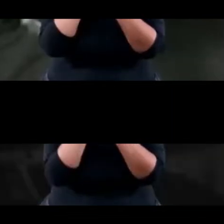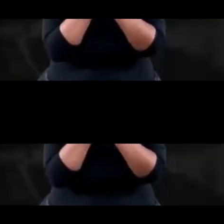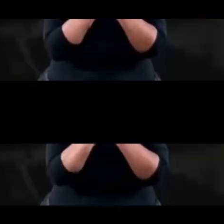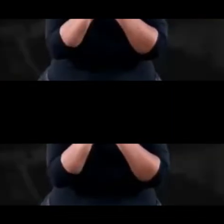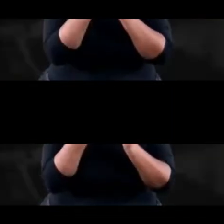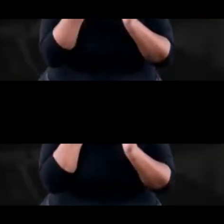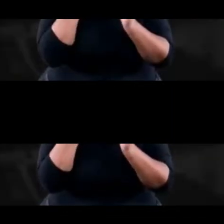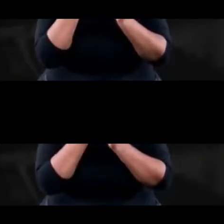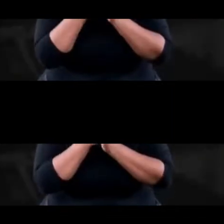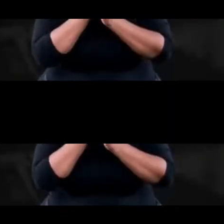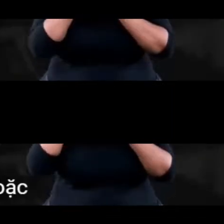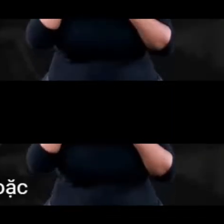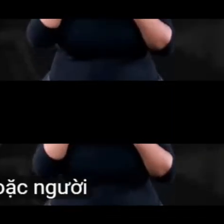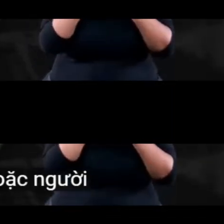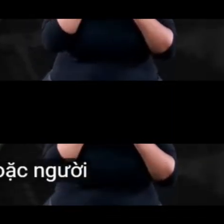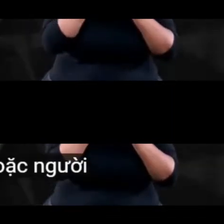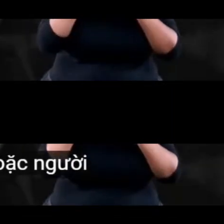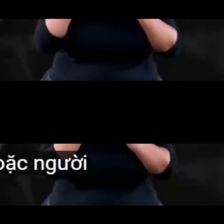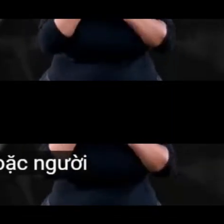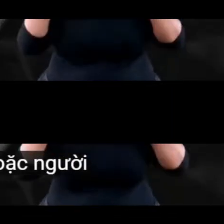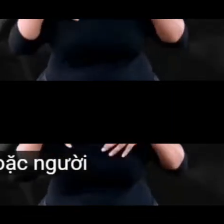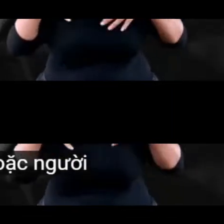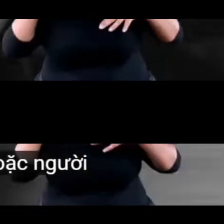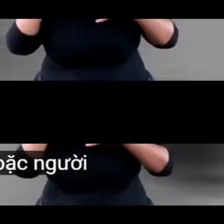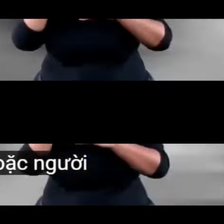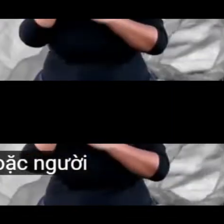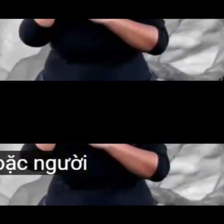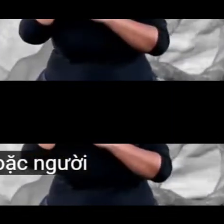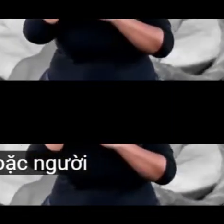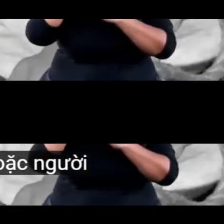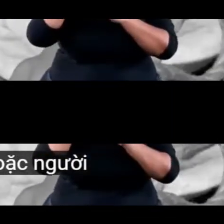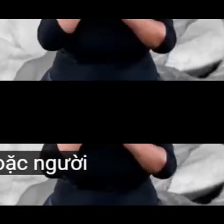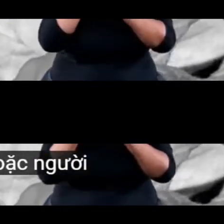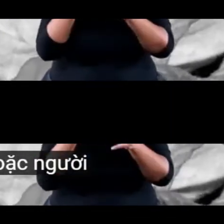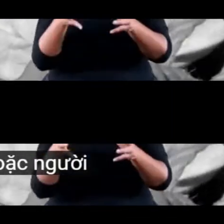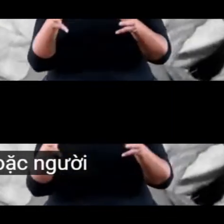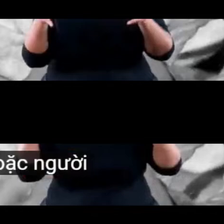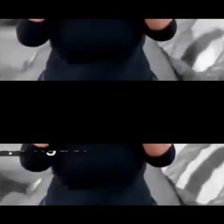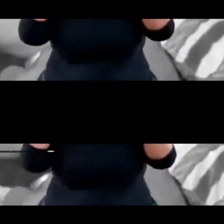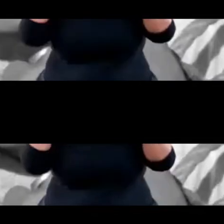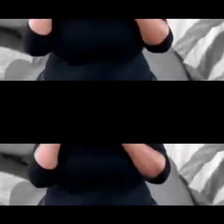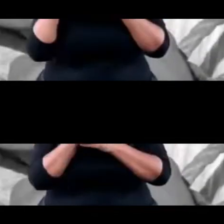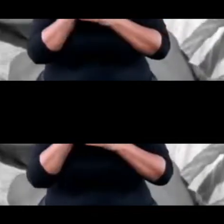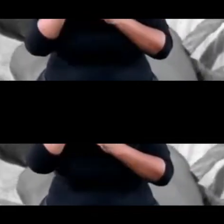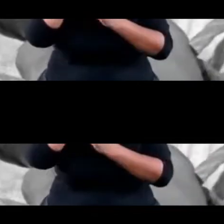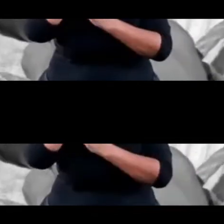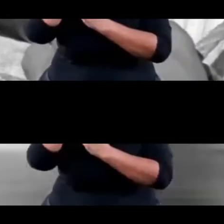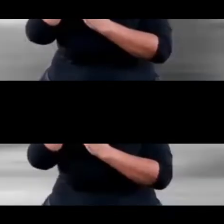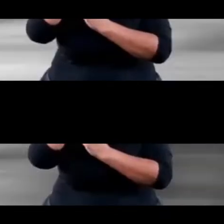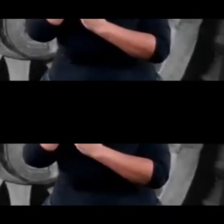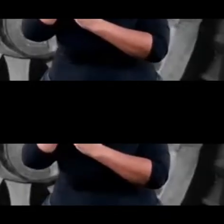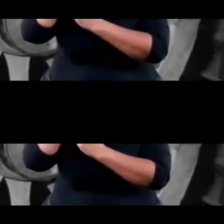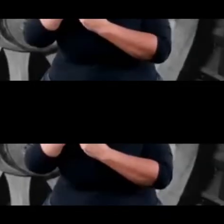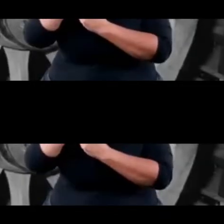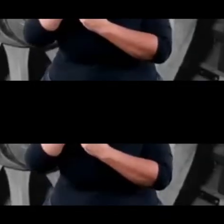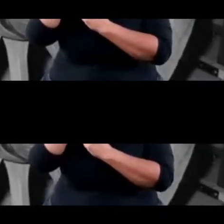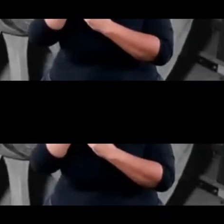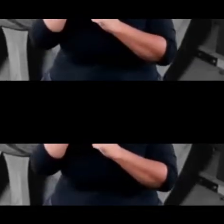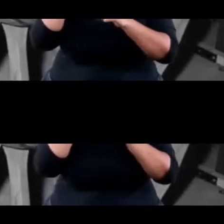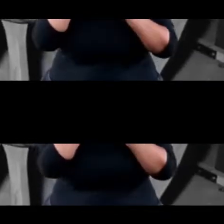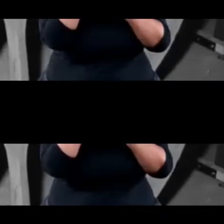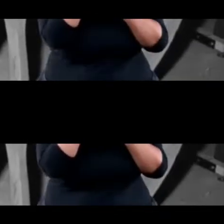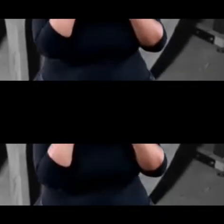trades. A tailor, or someone that made clothes, a cooper, or someone that makes barrels, or a